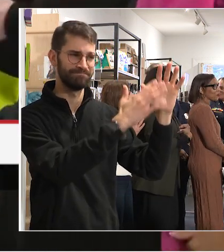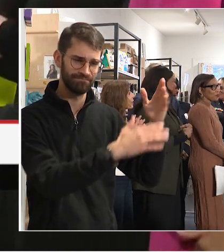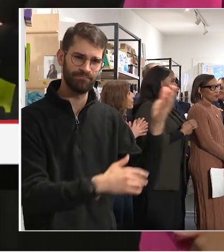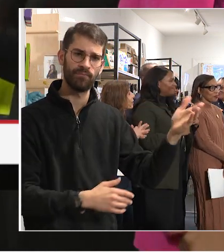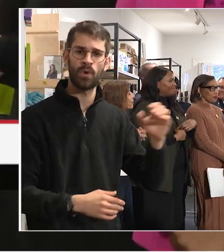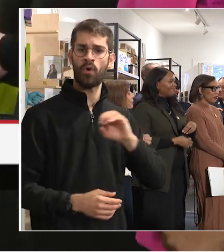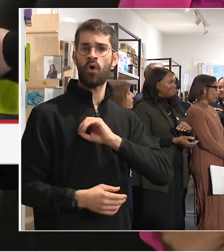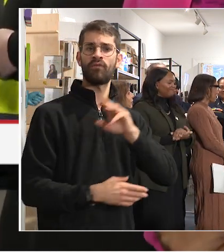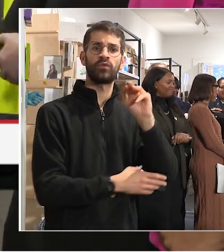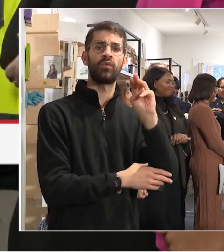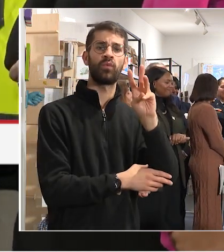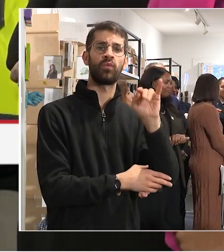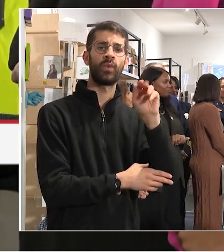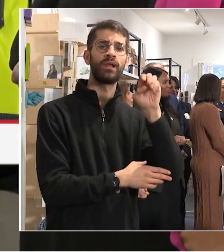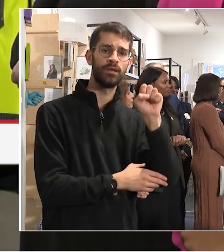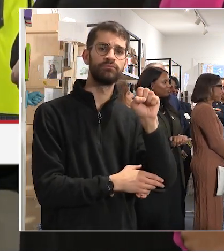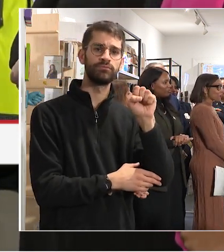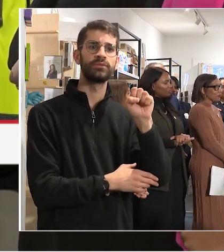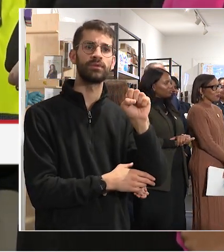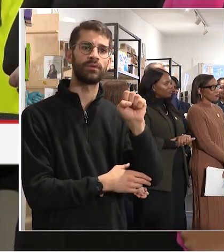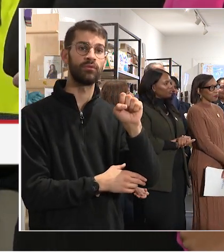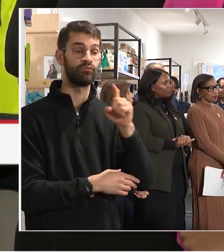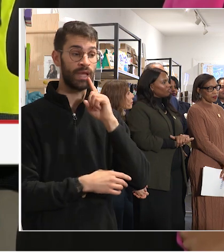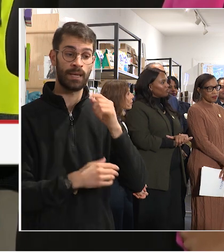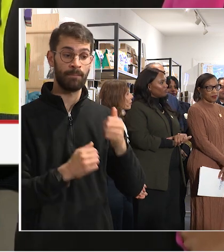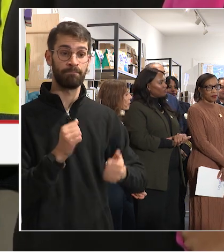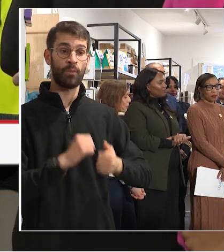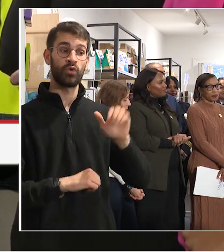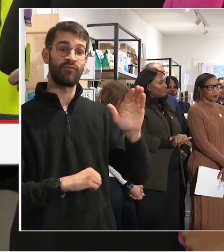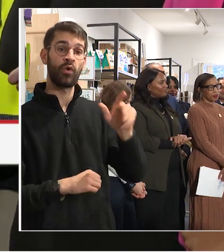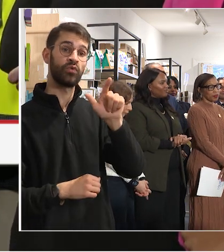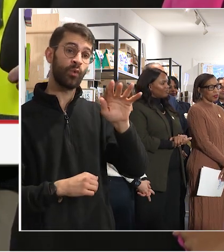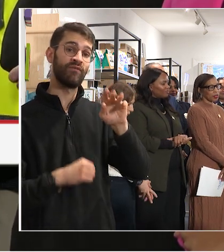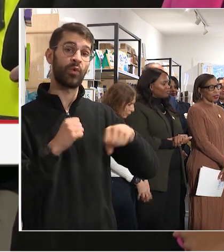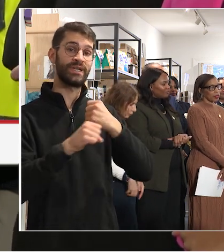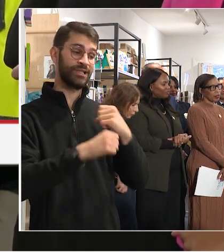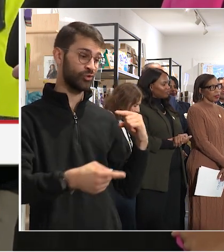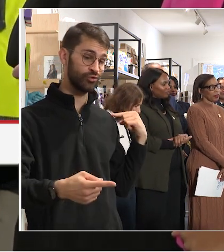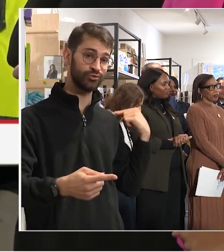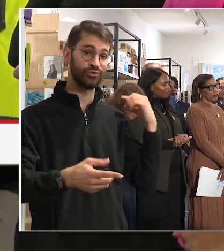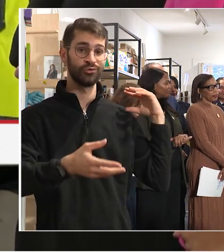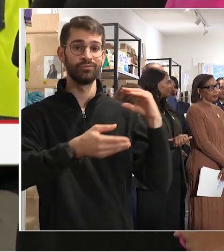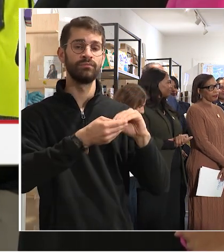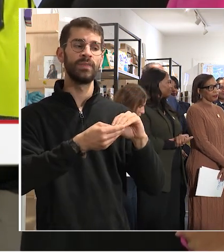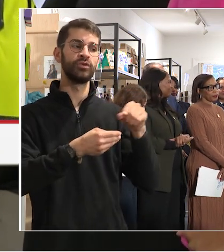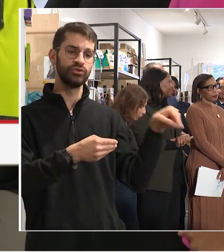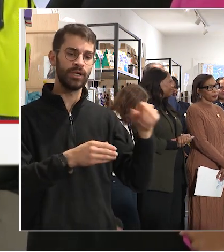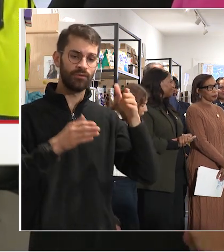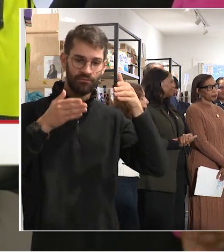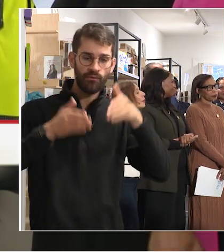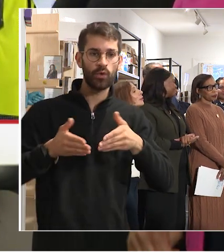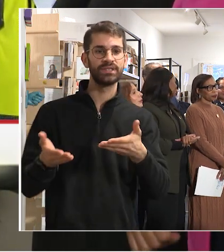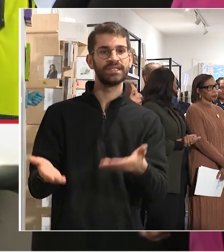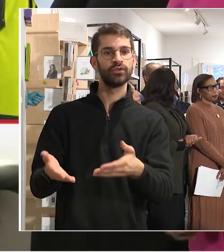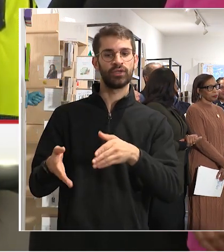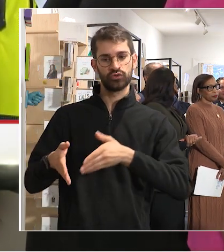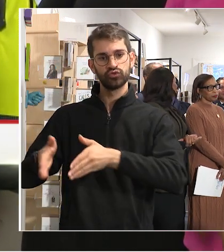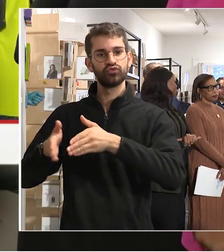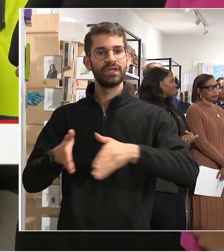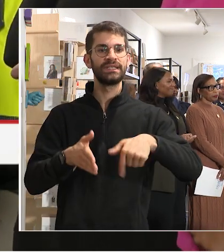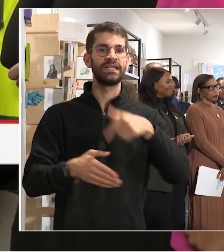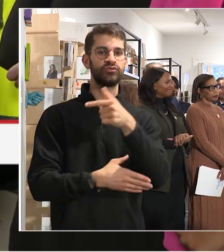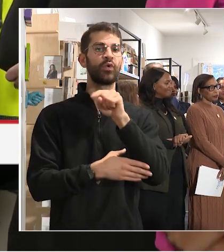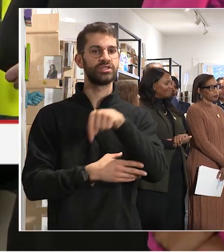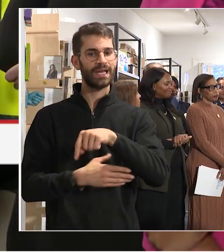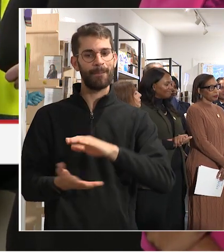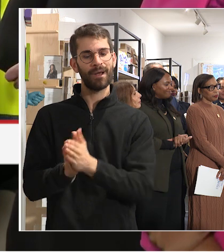Officer Williams has spent most of her 24-year career making the streets here in Georgetown safer.